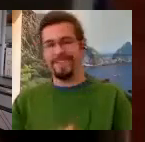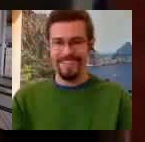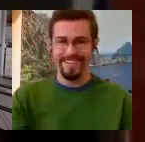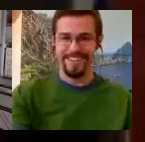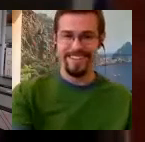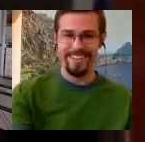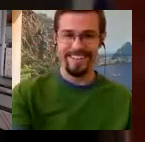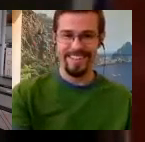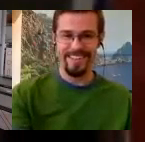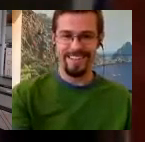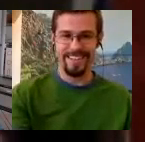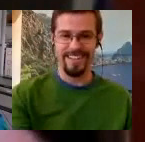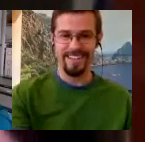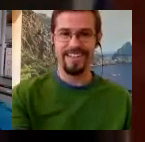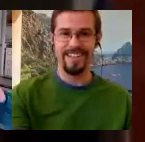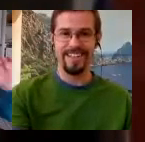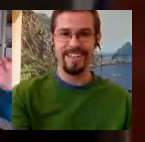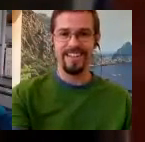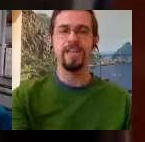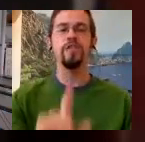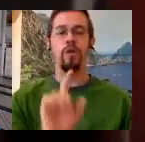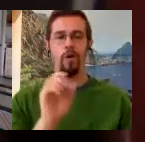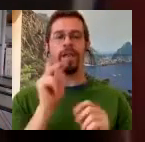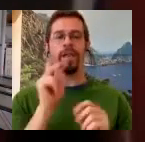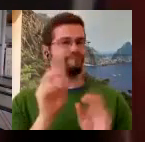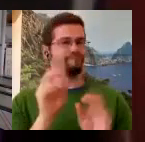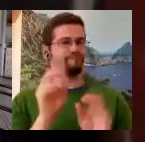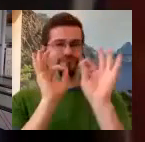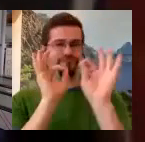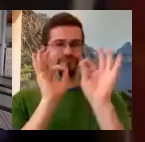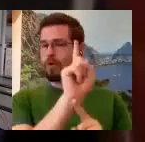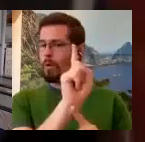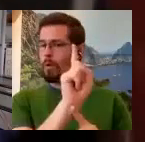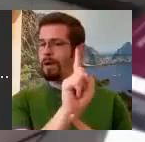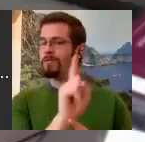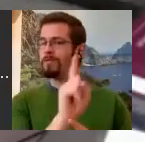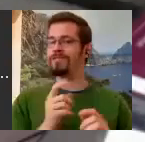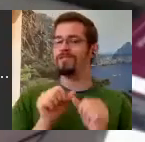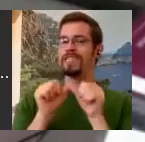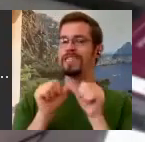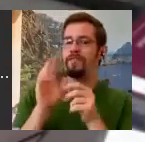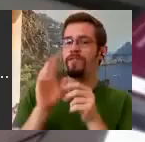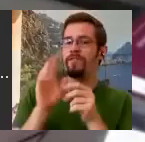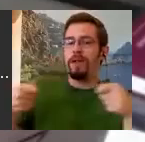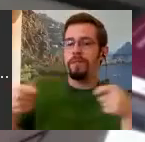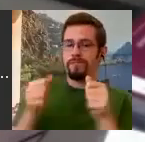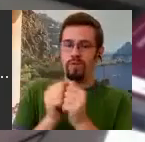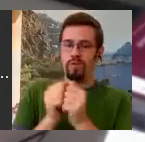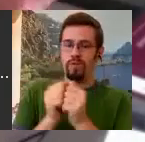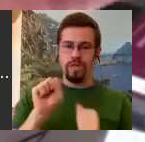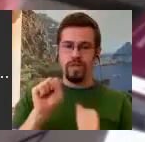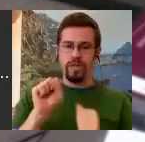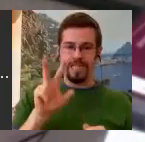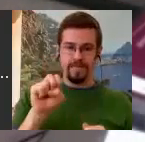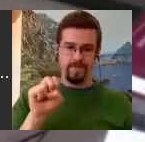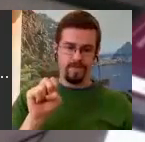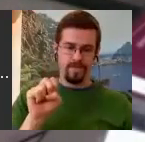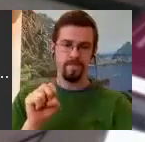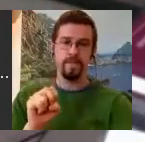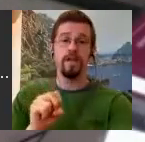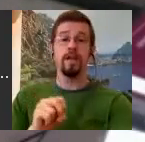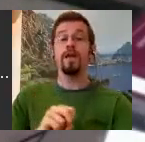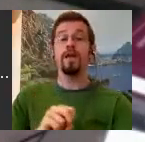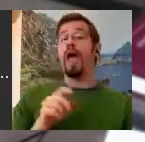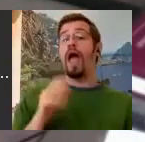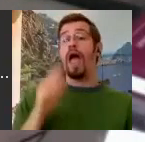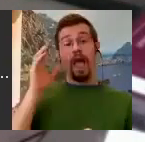now. Just one moment. We'll be right there. Steve, I guess we need to say goodbye, but I just want to tell you, Charles,